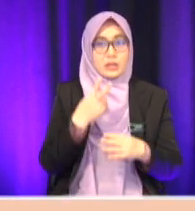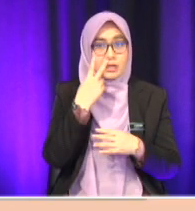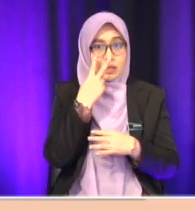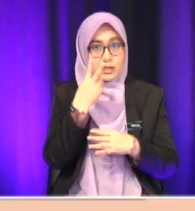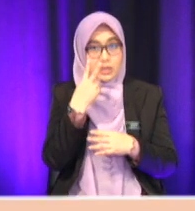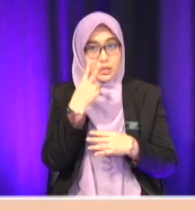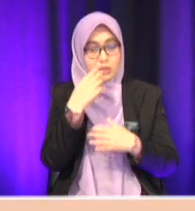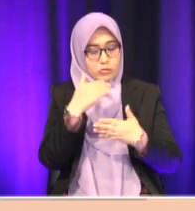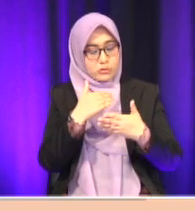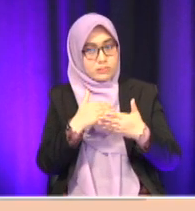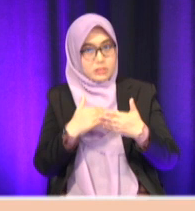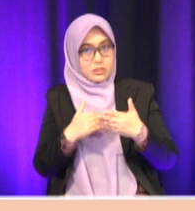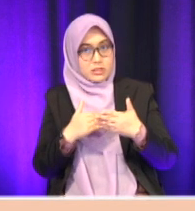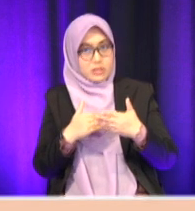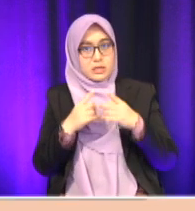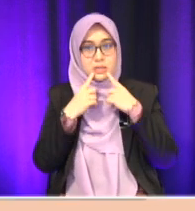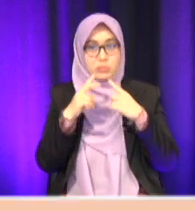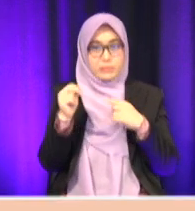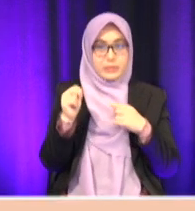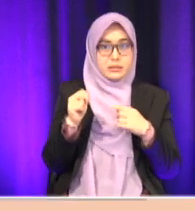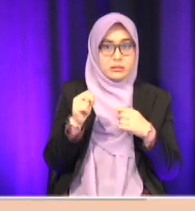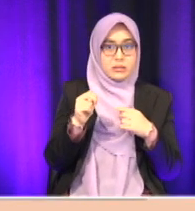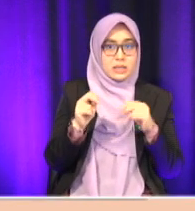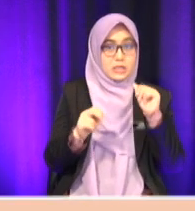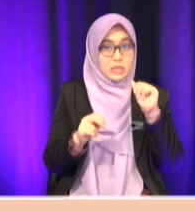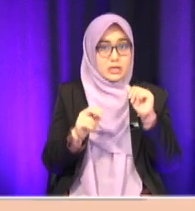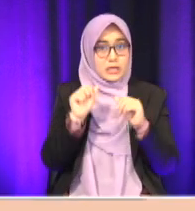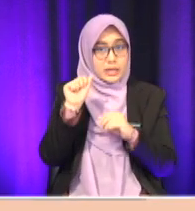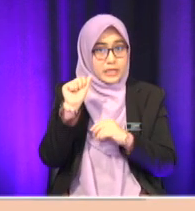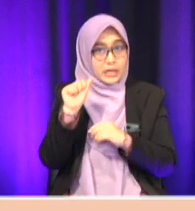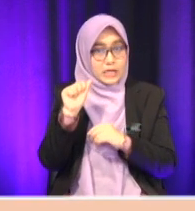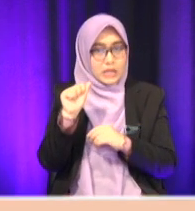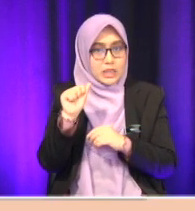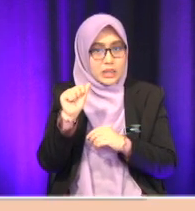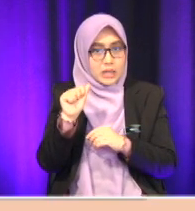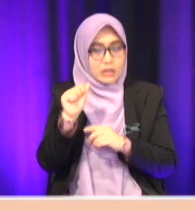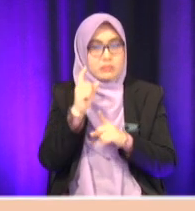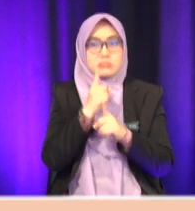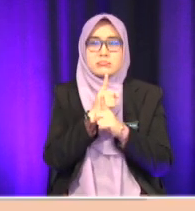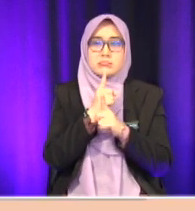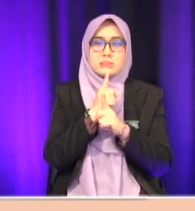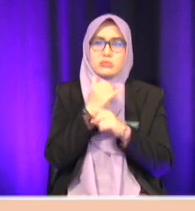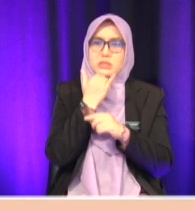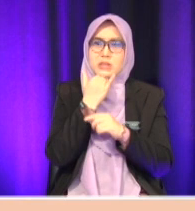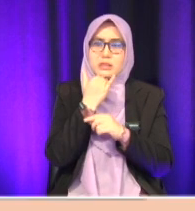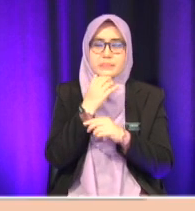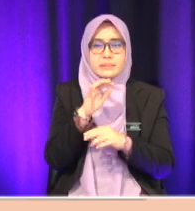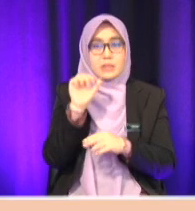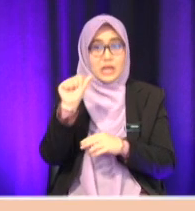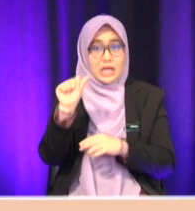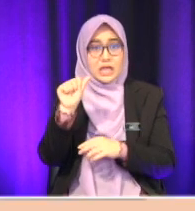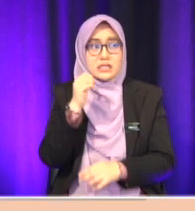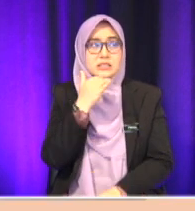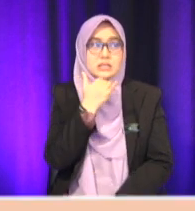faced by the family. Was she discouraged? No. No. If you read this one,